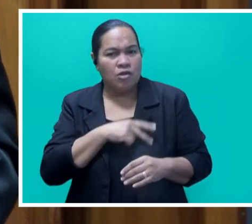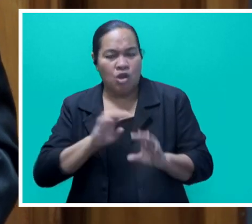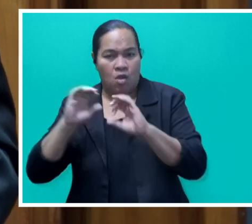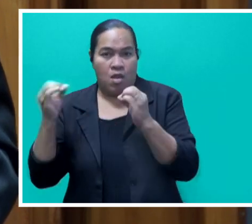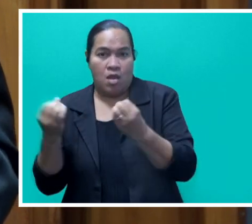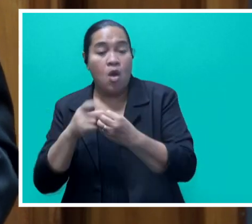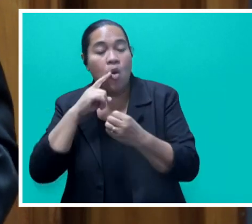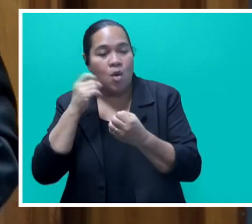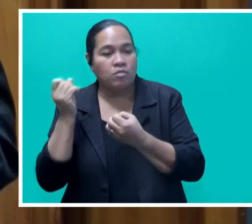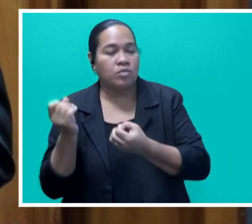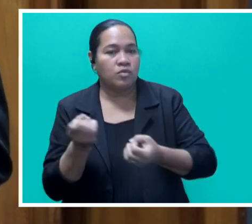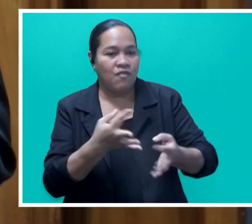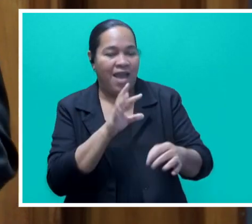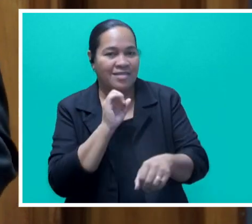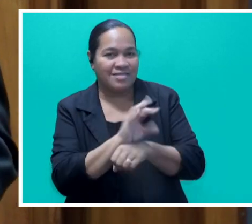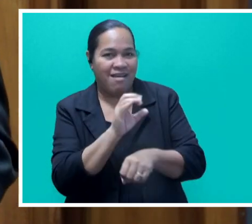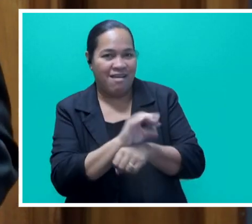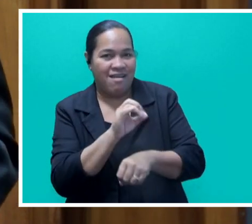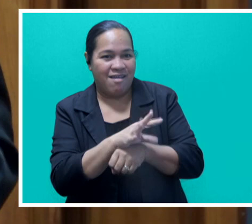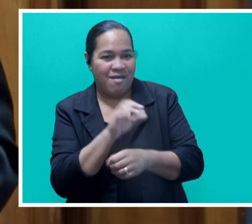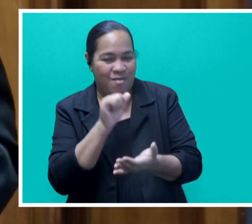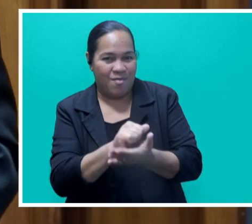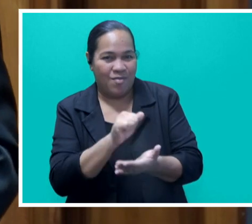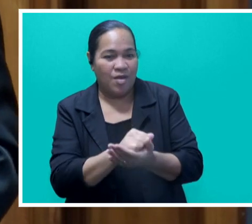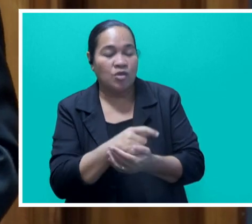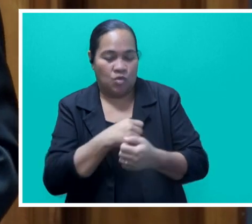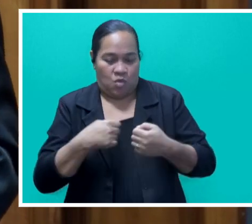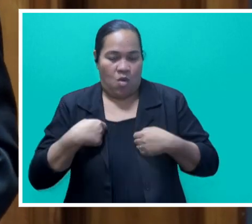will provide sound advice to our ministry.